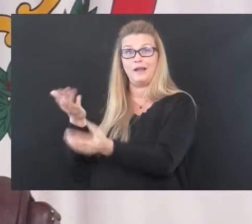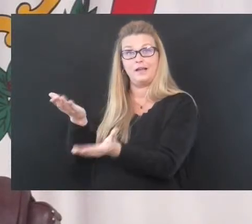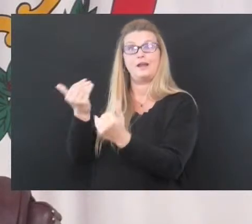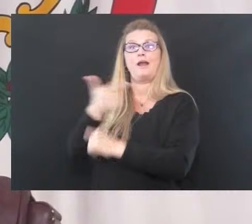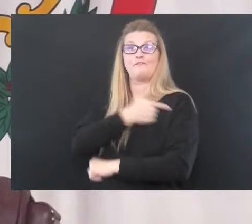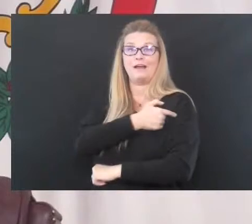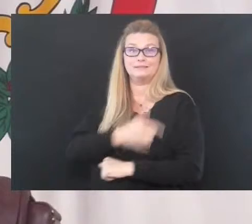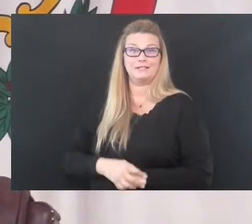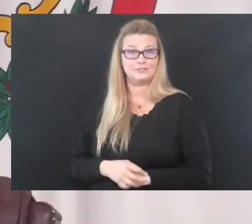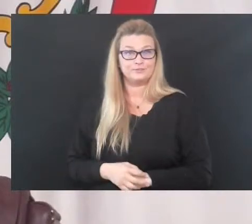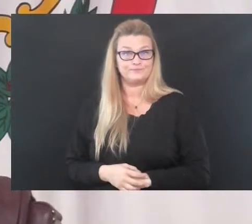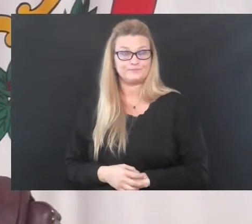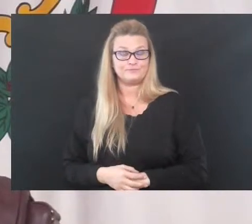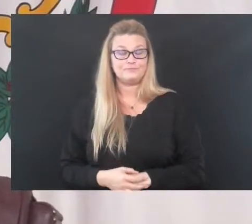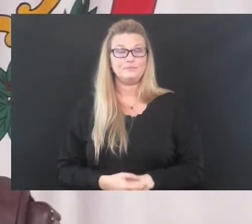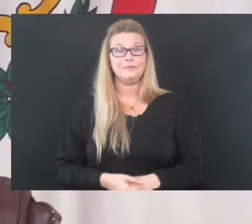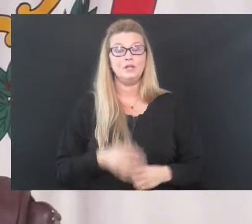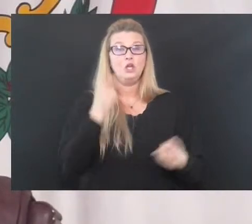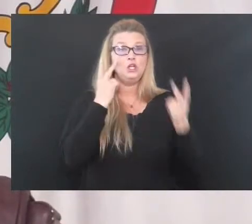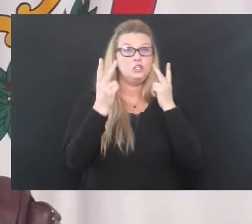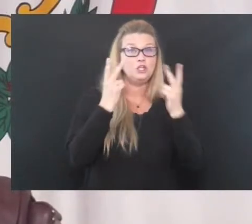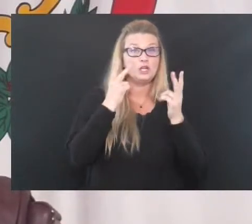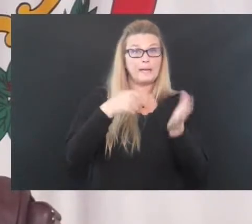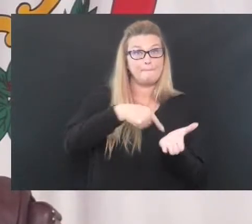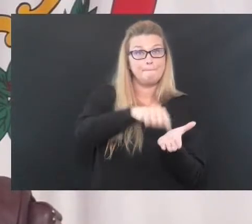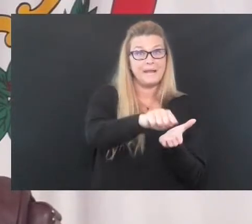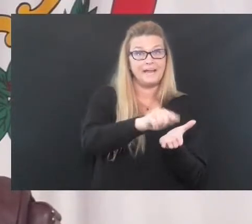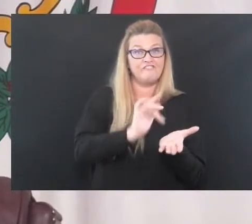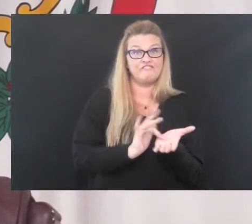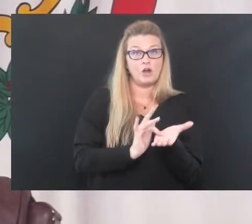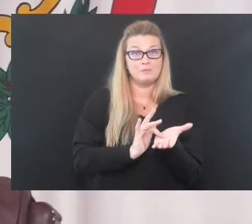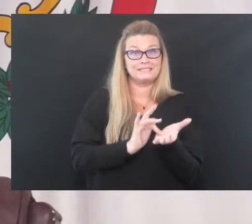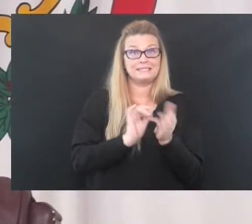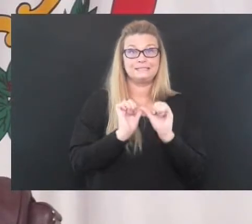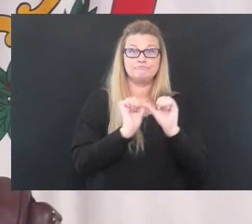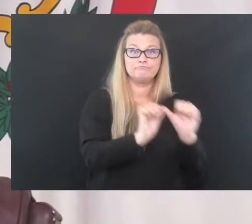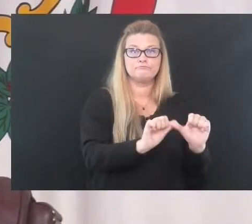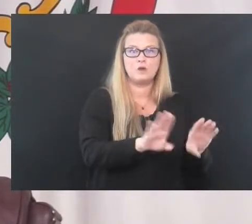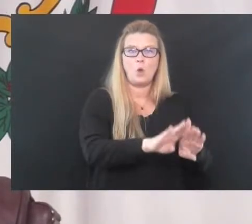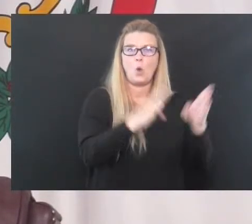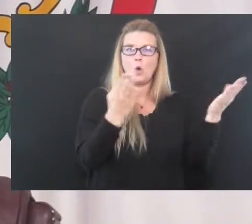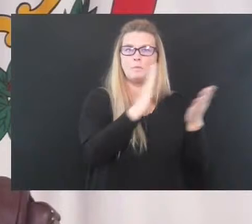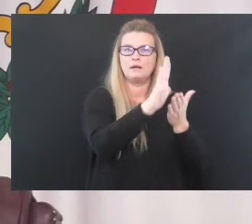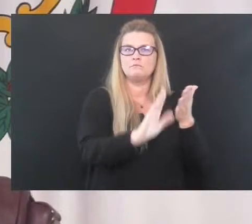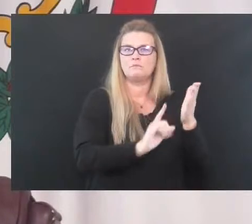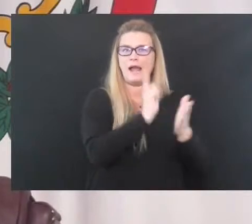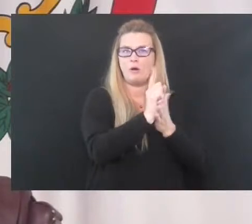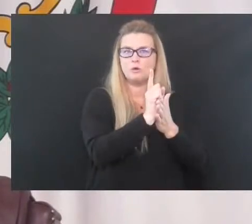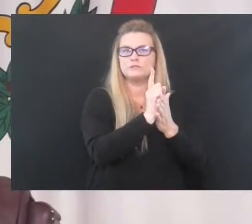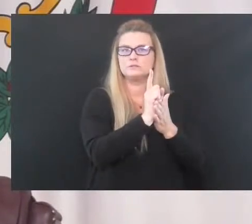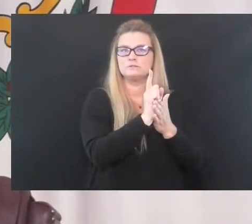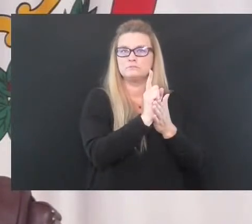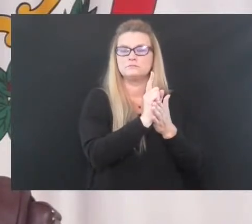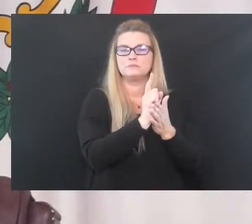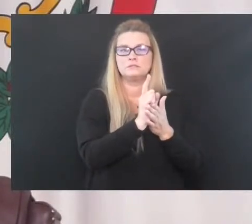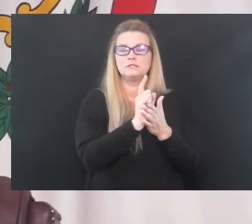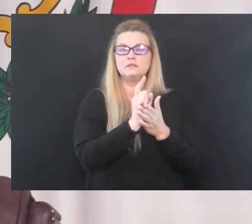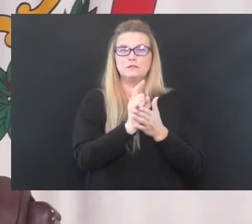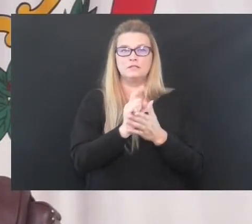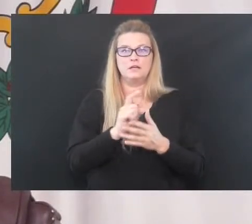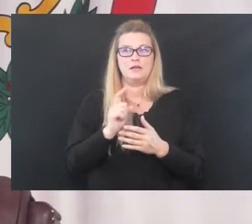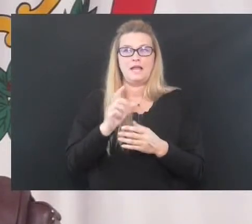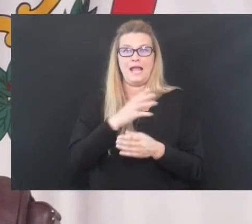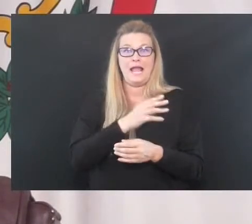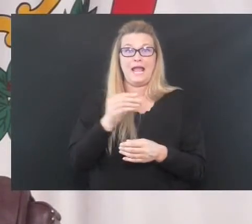We need to possibly look at paying pharmacies to stay open later and to turn our local